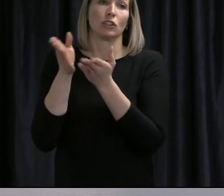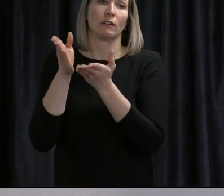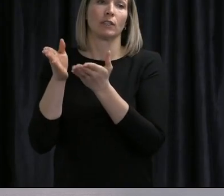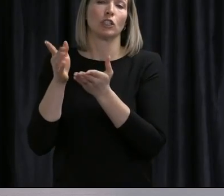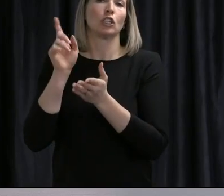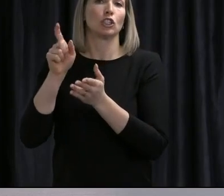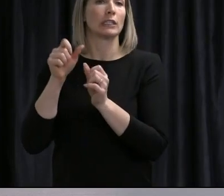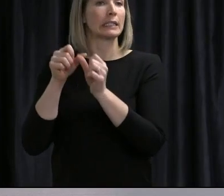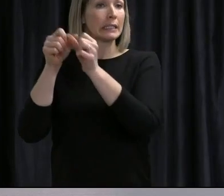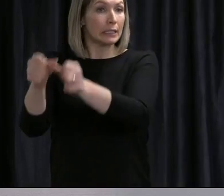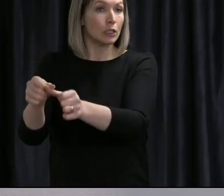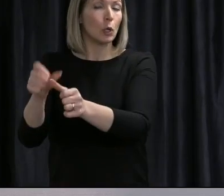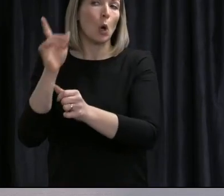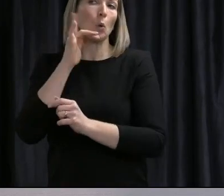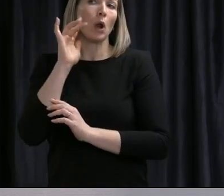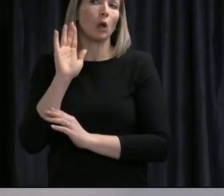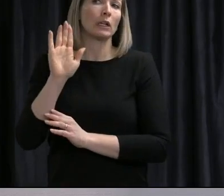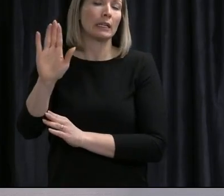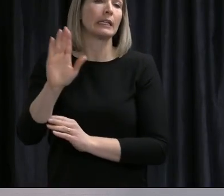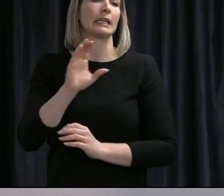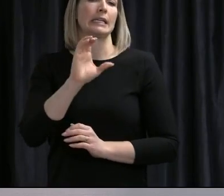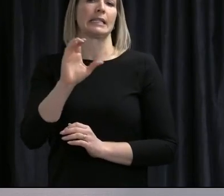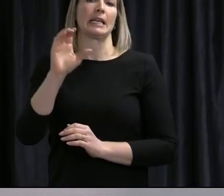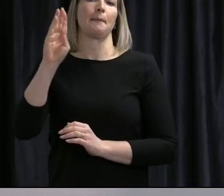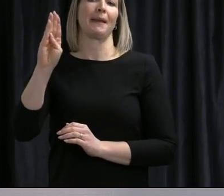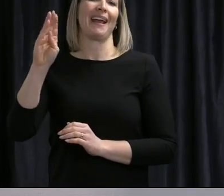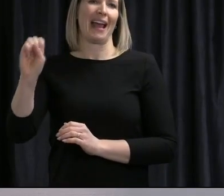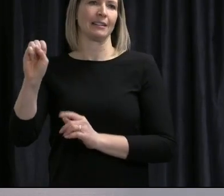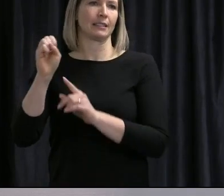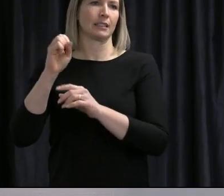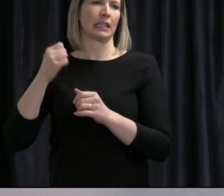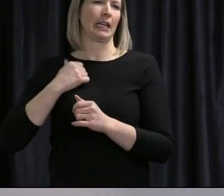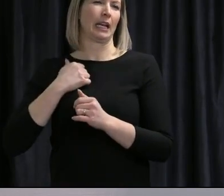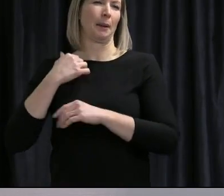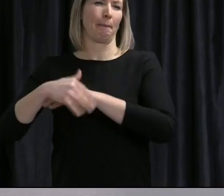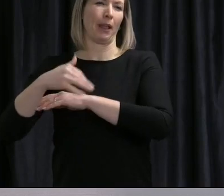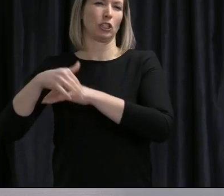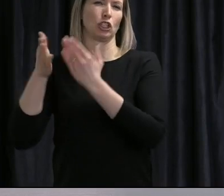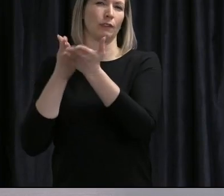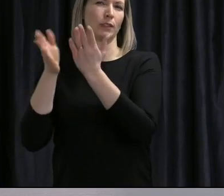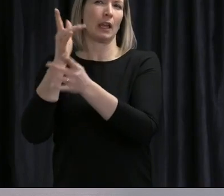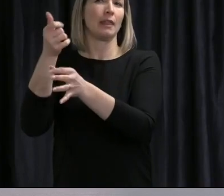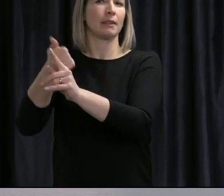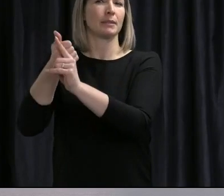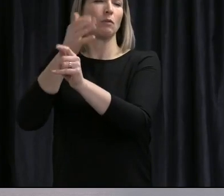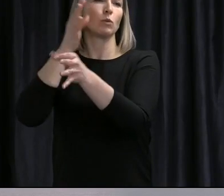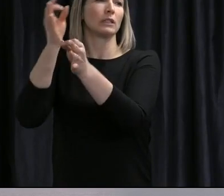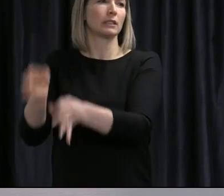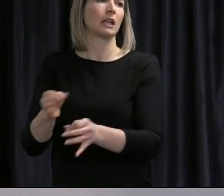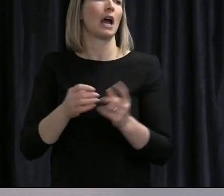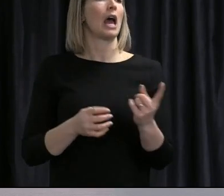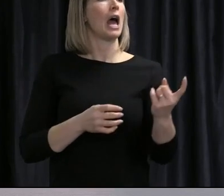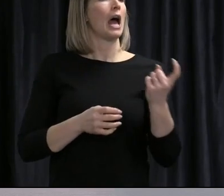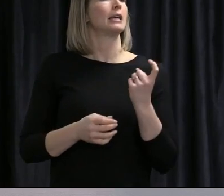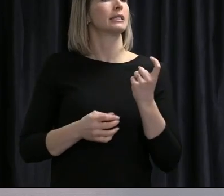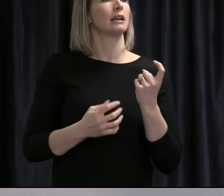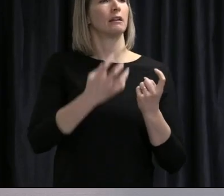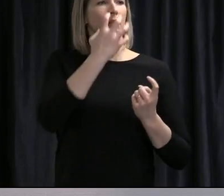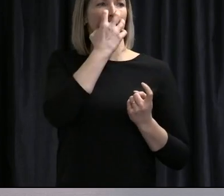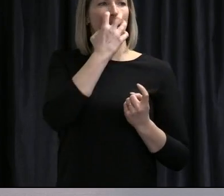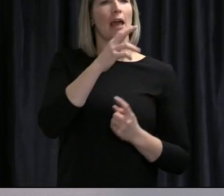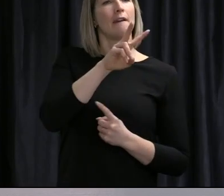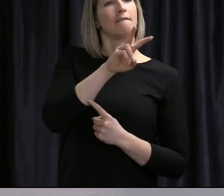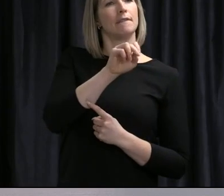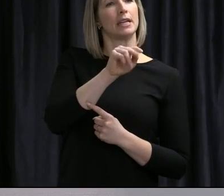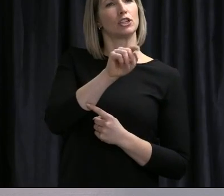would look operationally, CBS will determine. It seemed clear from other areas that ventilators are a key piece of equipment, and that's usually